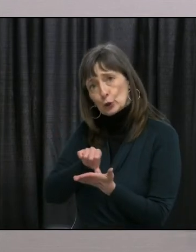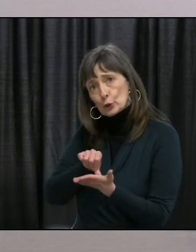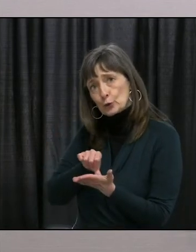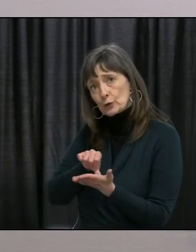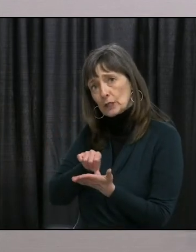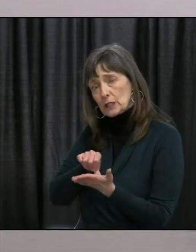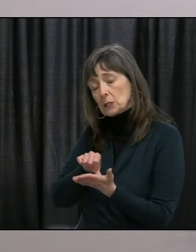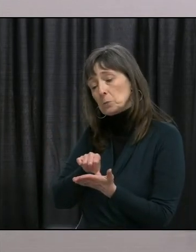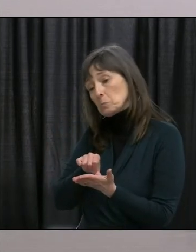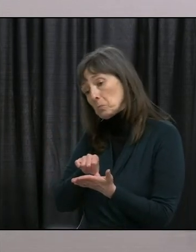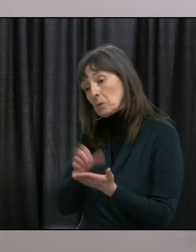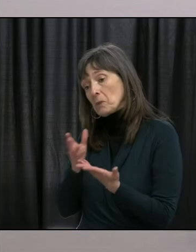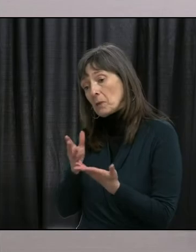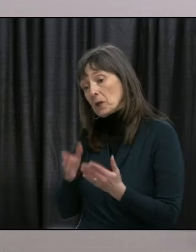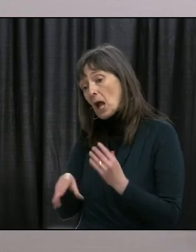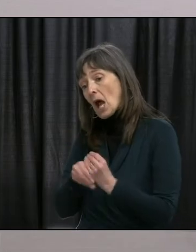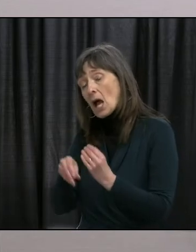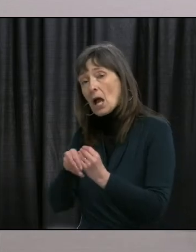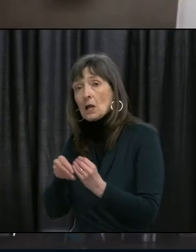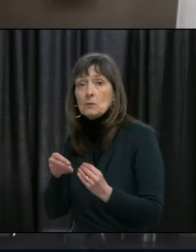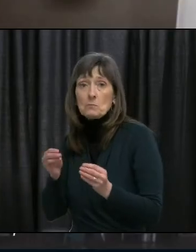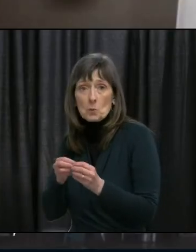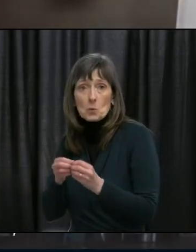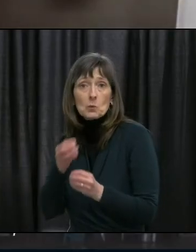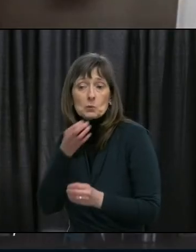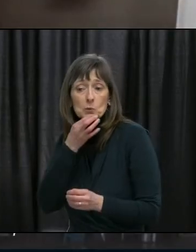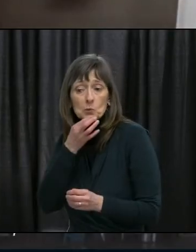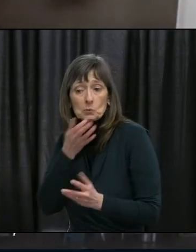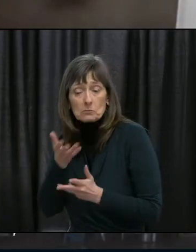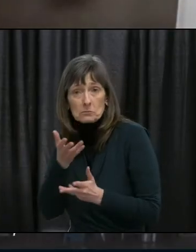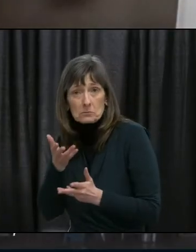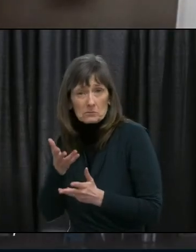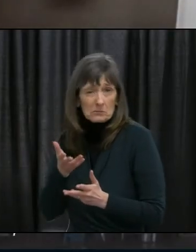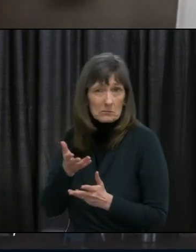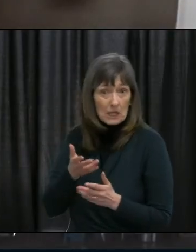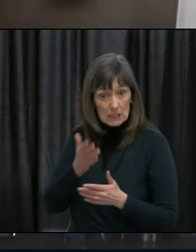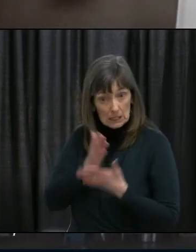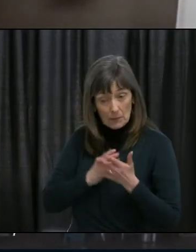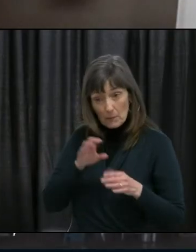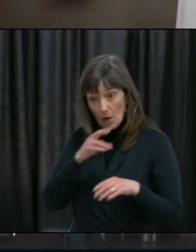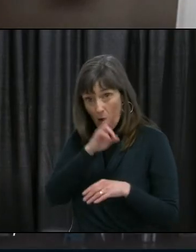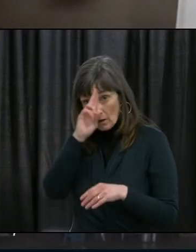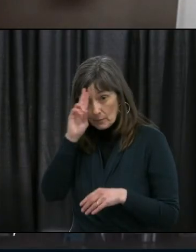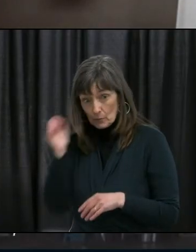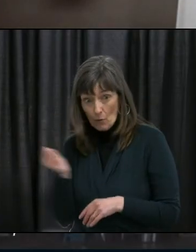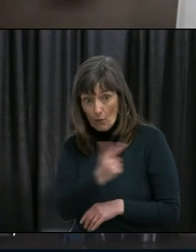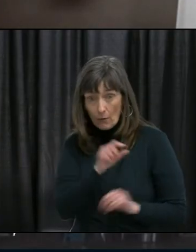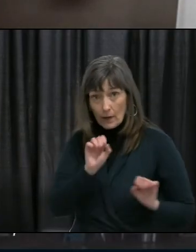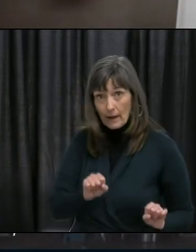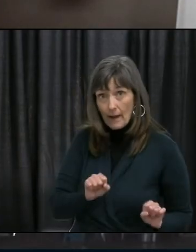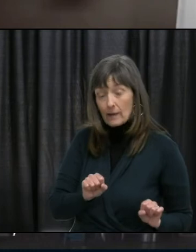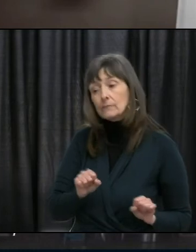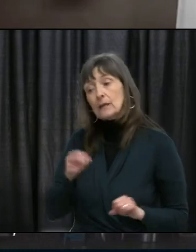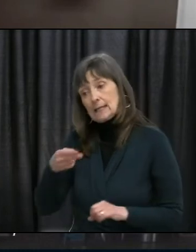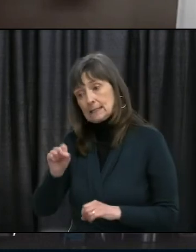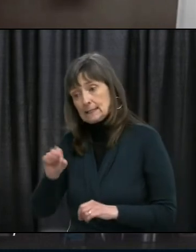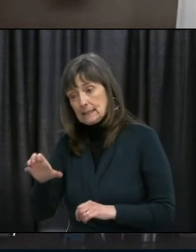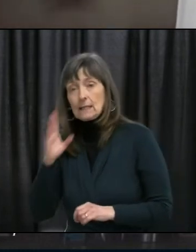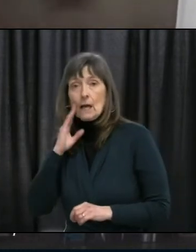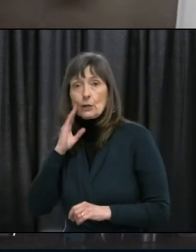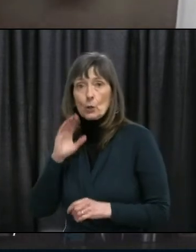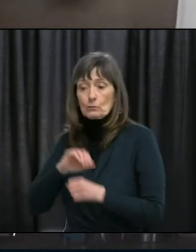Are we looking to use different facilities to do that? I know in St. John's, for example, a lot of health science is where the COVID unit